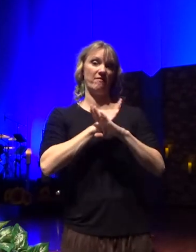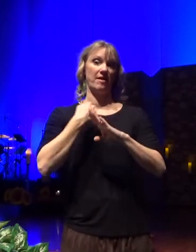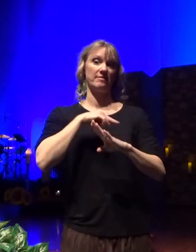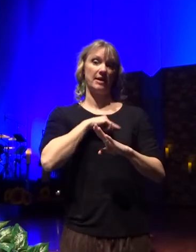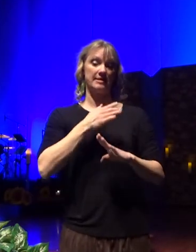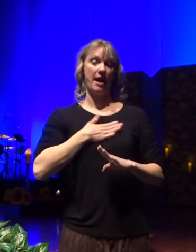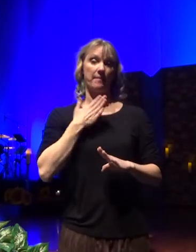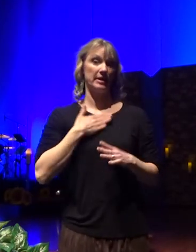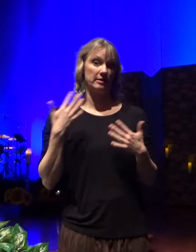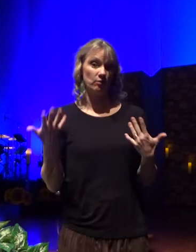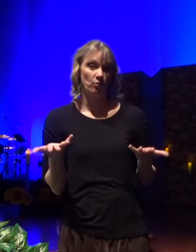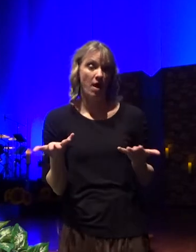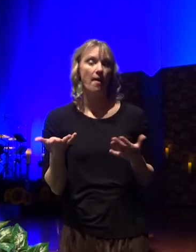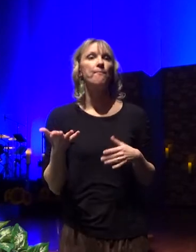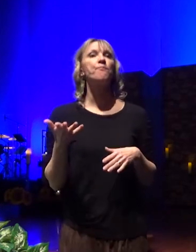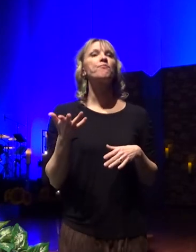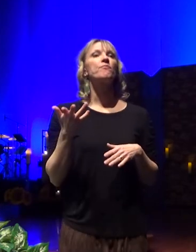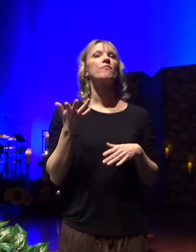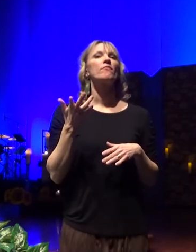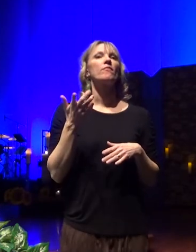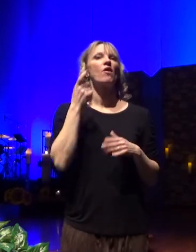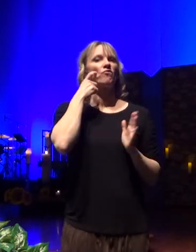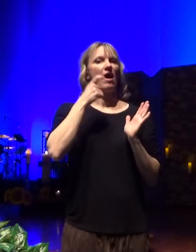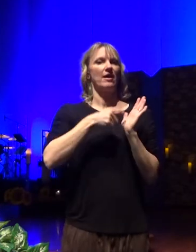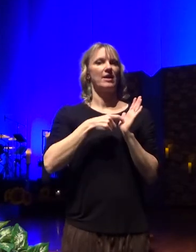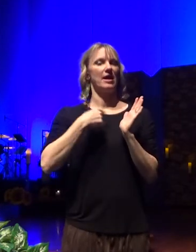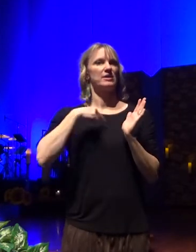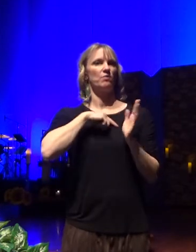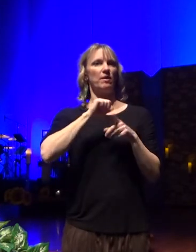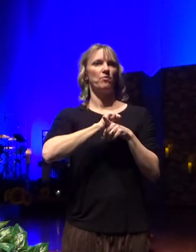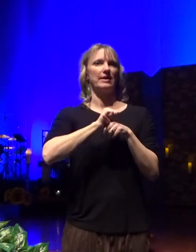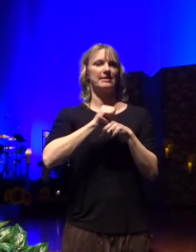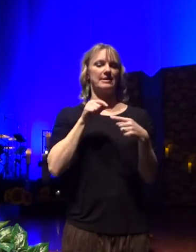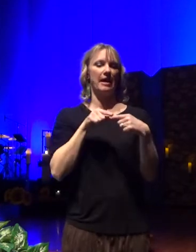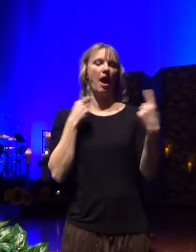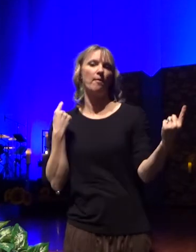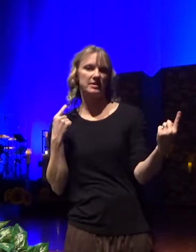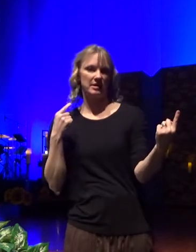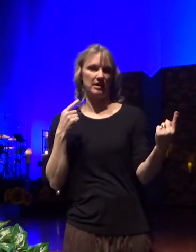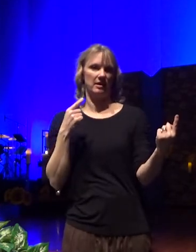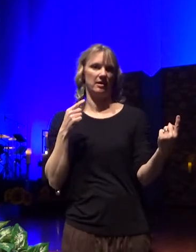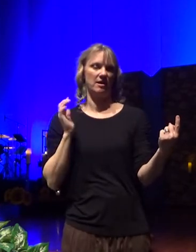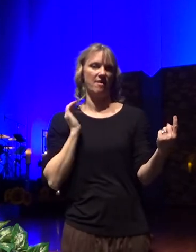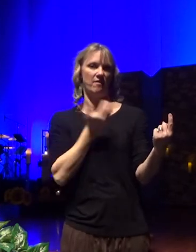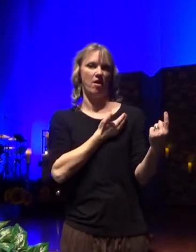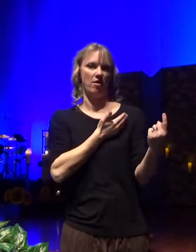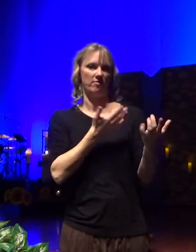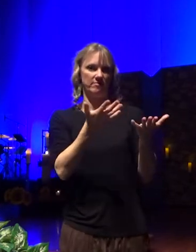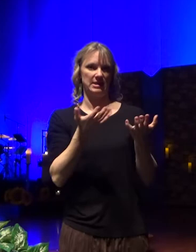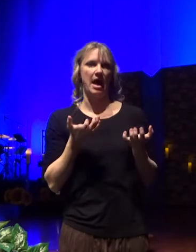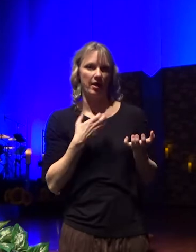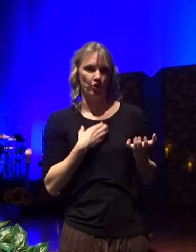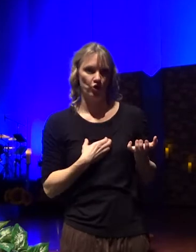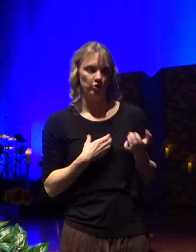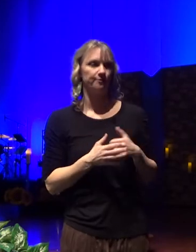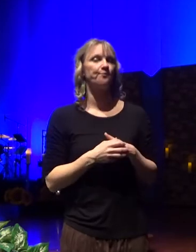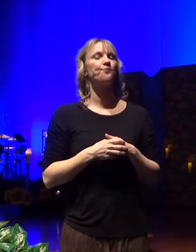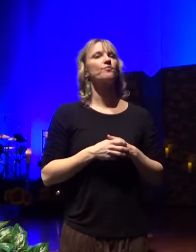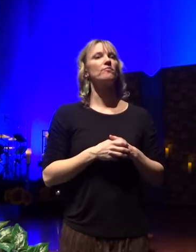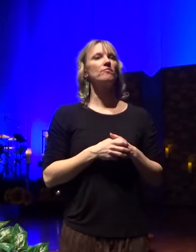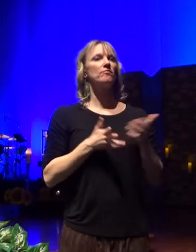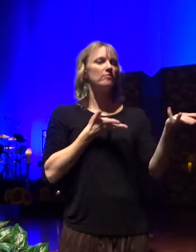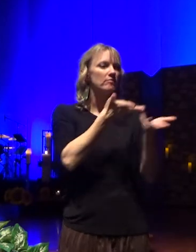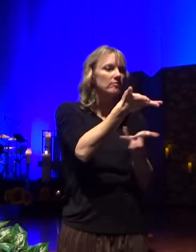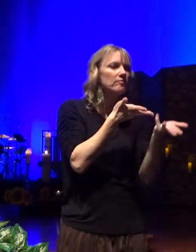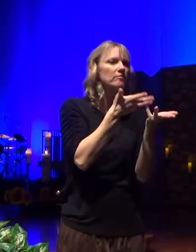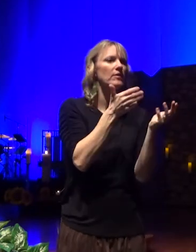us from happiness is when we find ourselves practicing the opposite of what we really want, right? Or